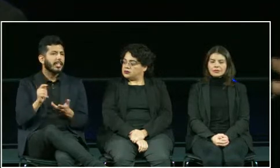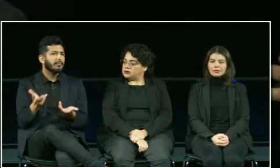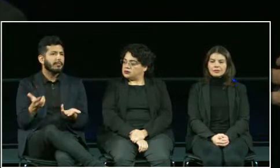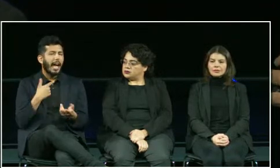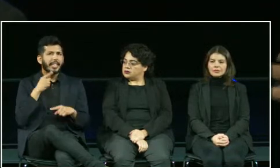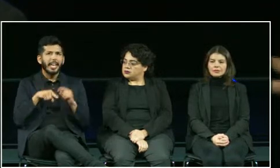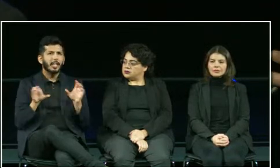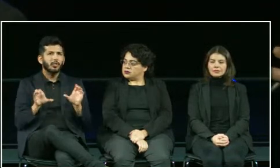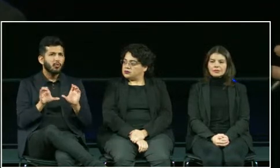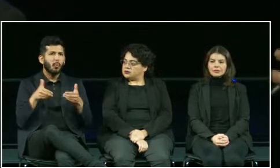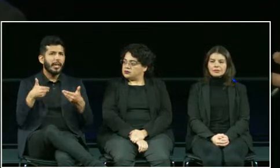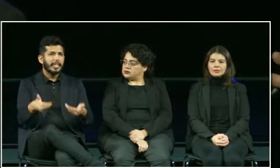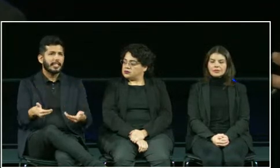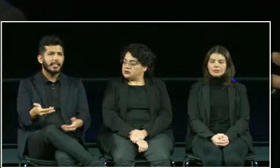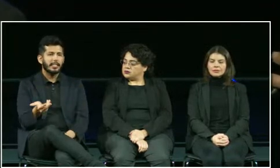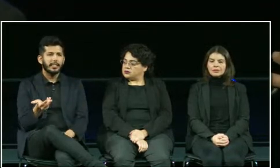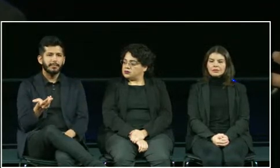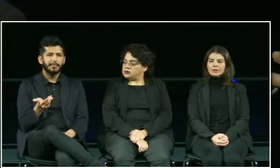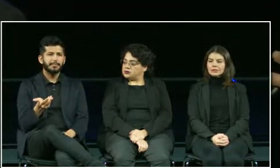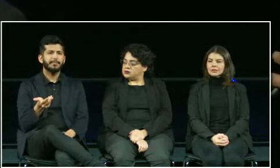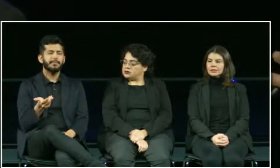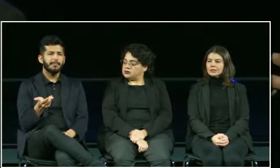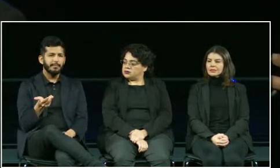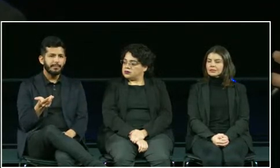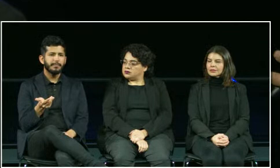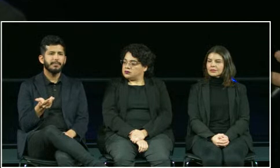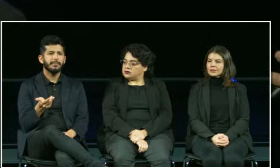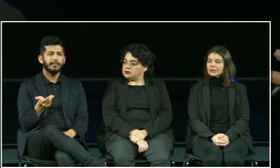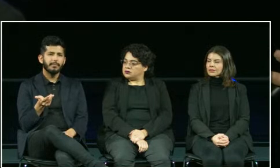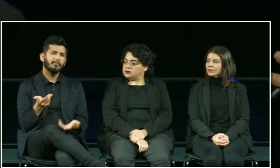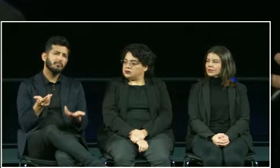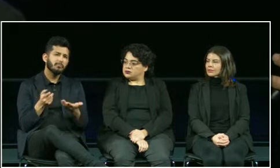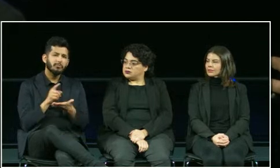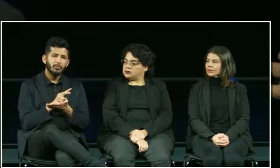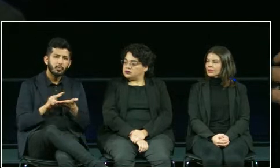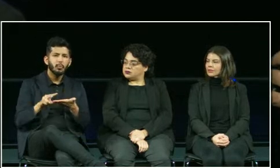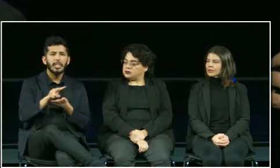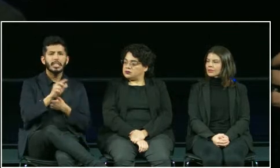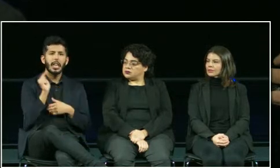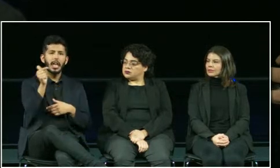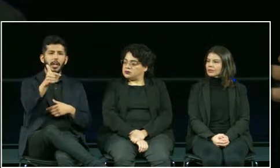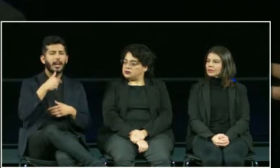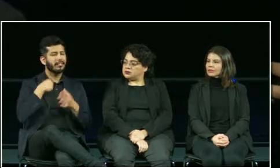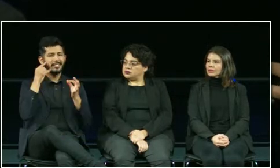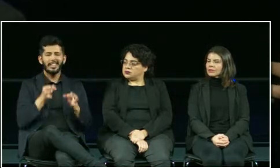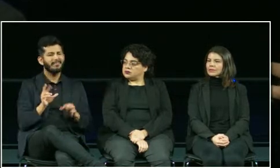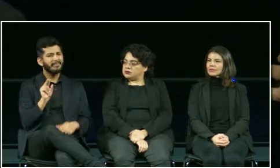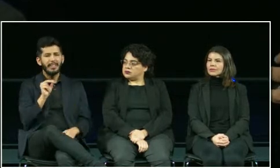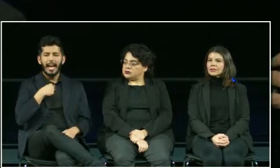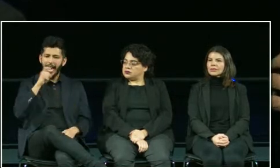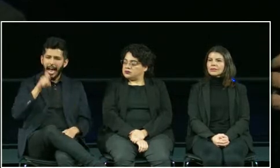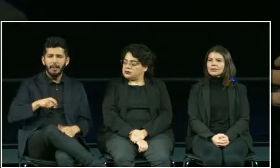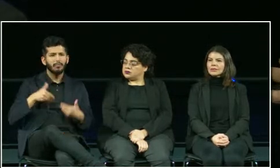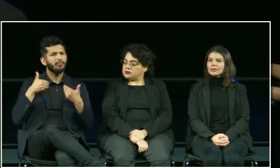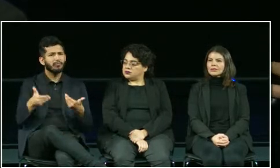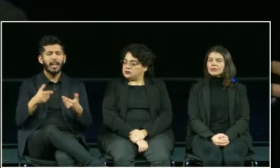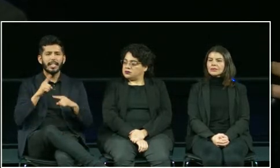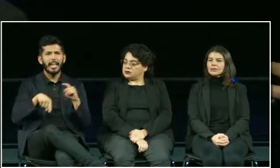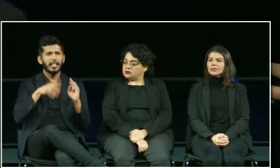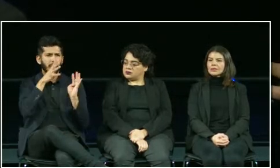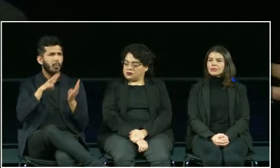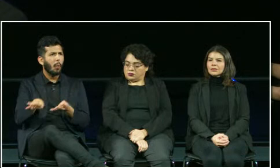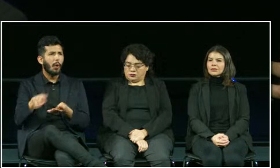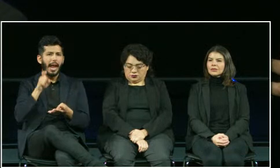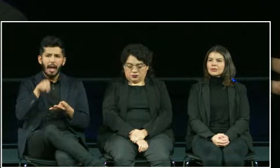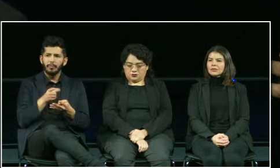do this. And a few weeks later, I said, I have to do something about it. I cannot just leave it like this. And I